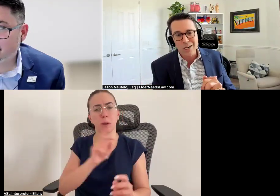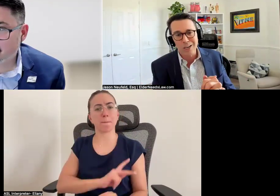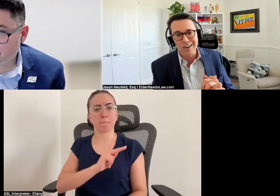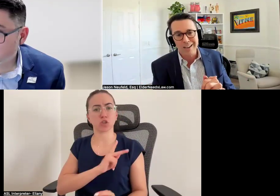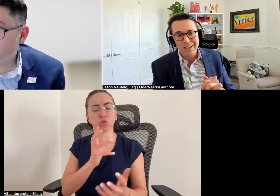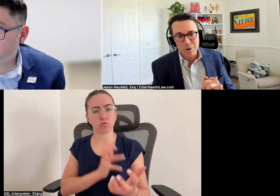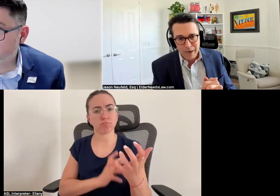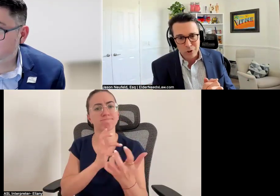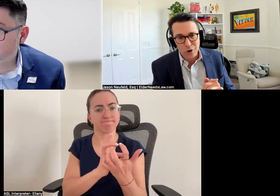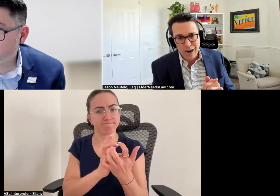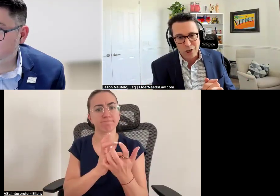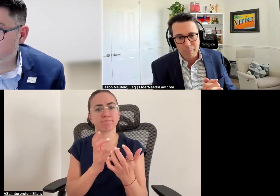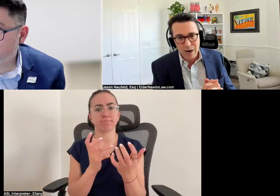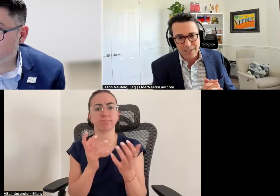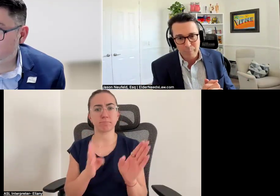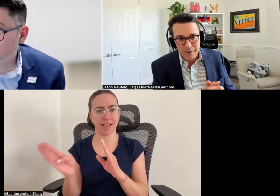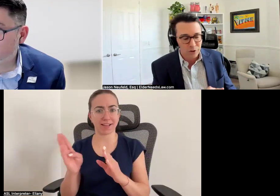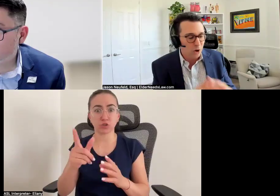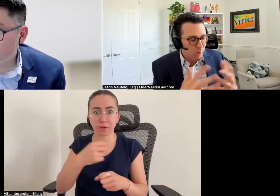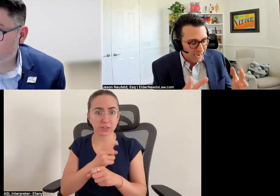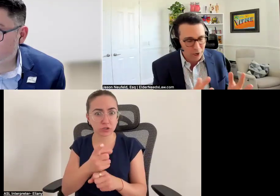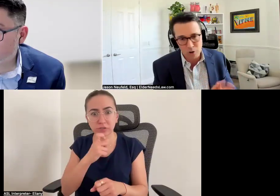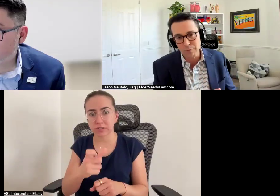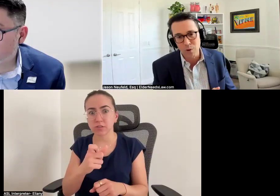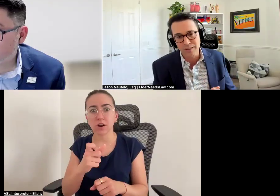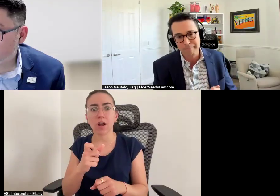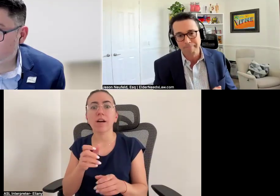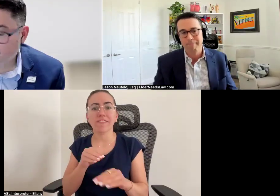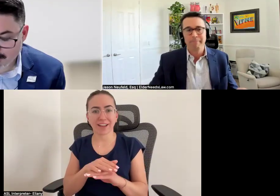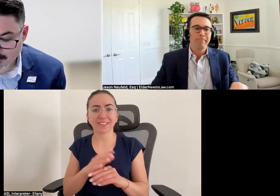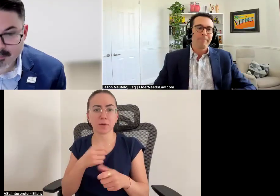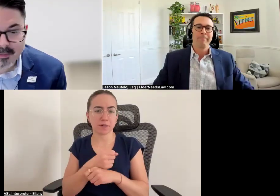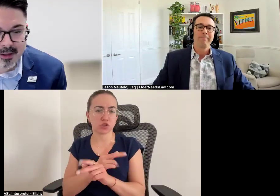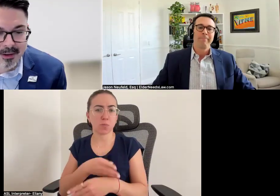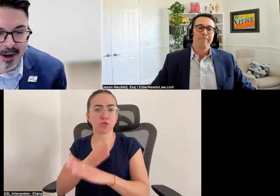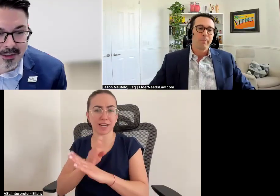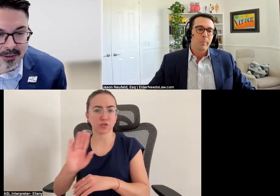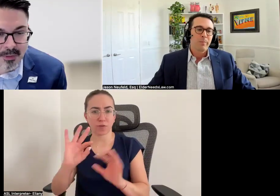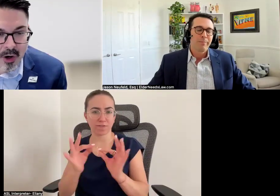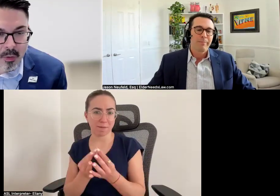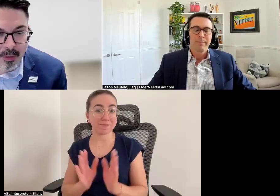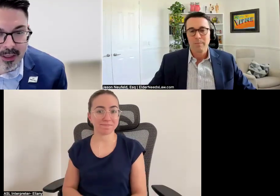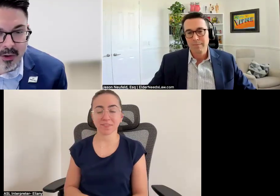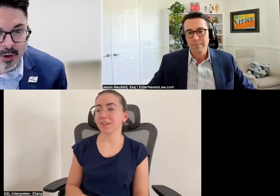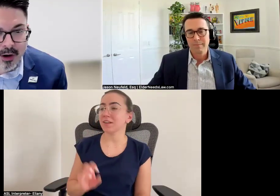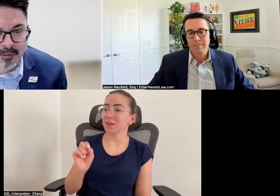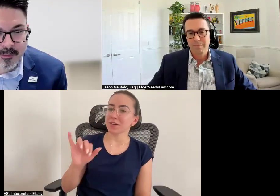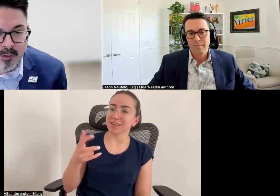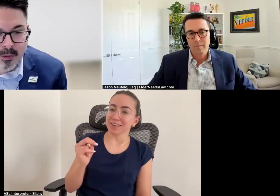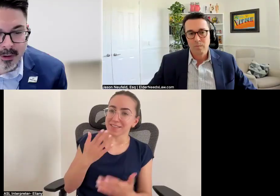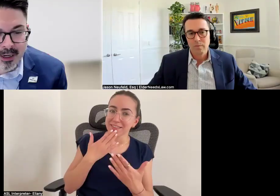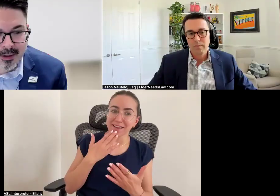personalized attention to make sure you're not jeopardizing benefits and you're protecting your loved ones. Awesome. Well, thank you